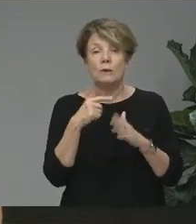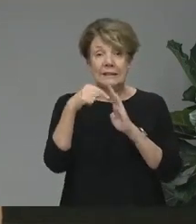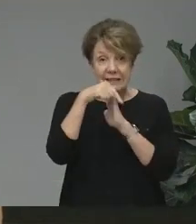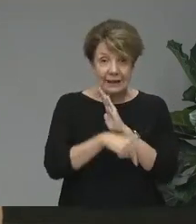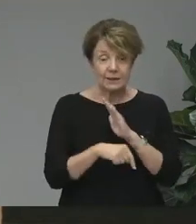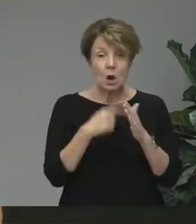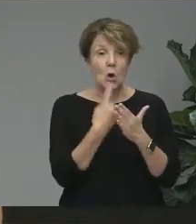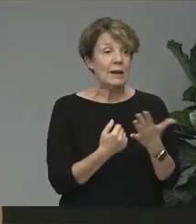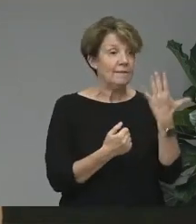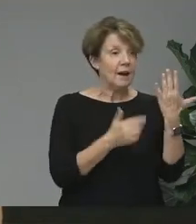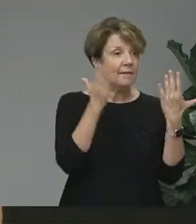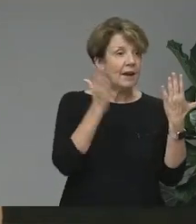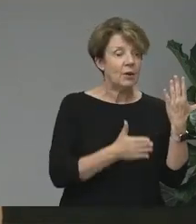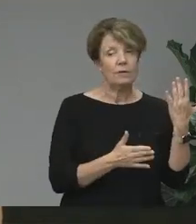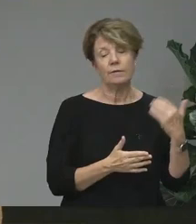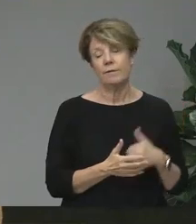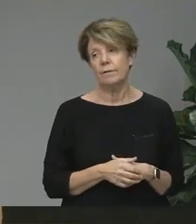five in every